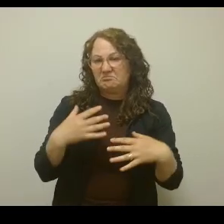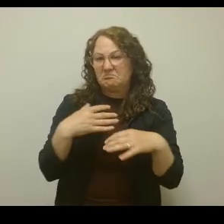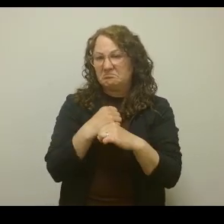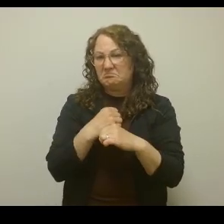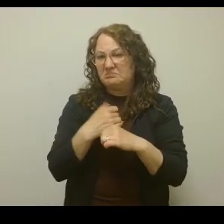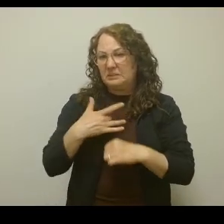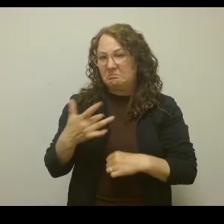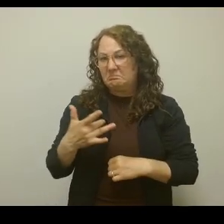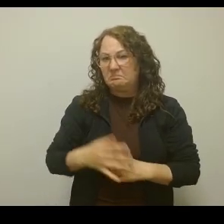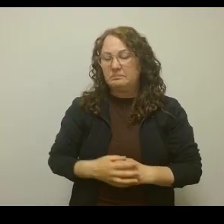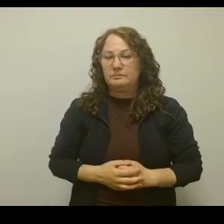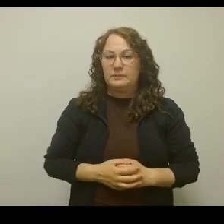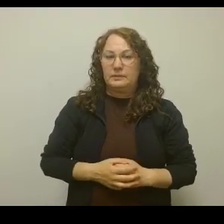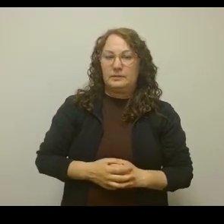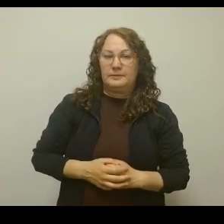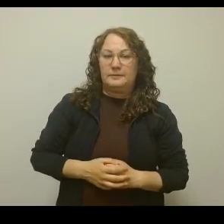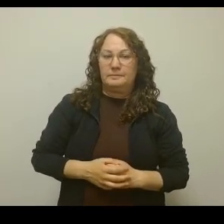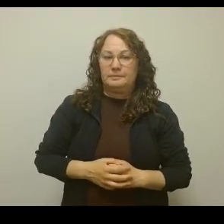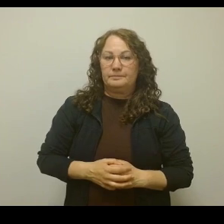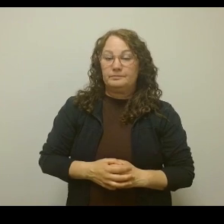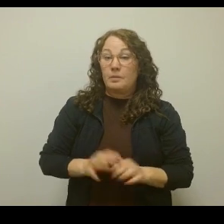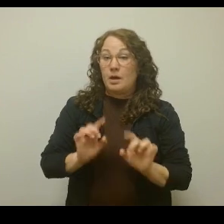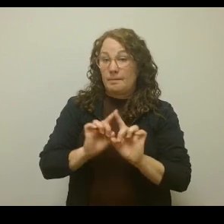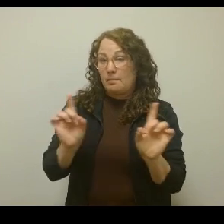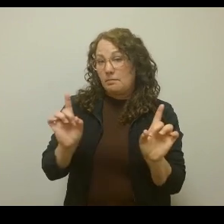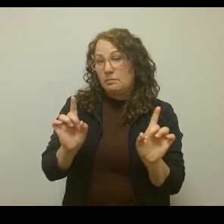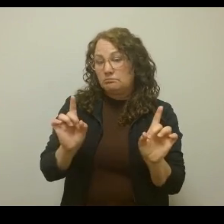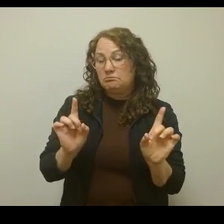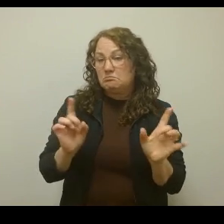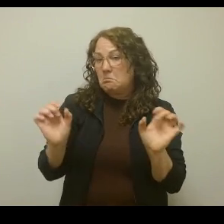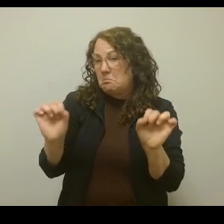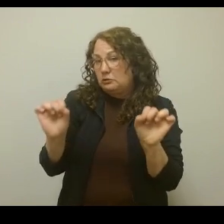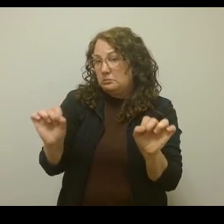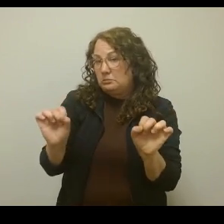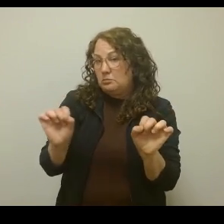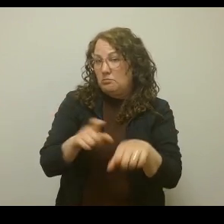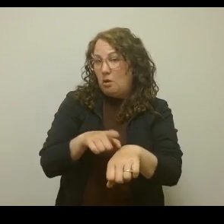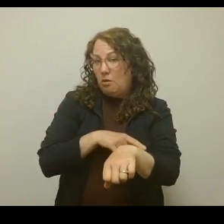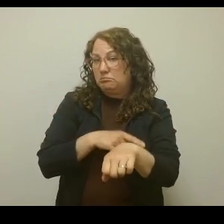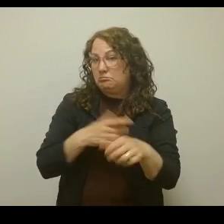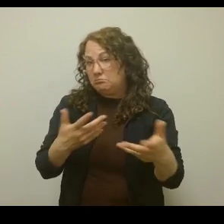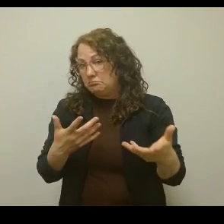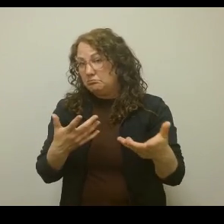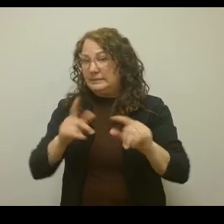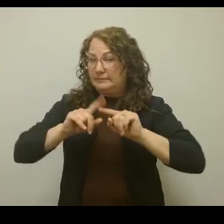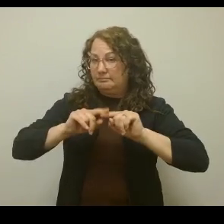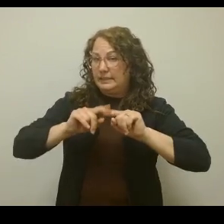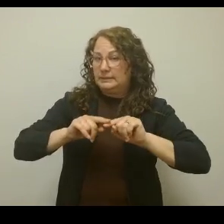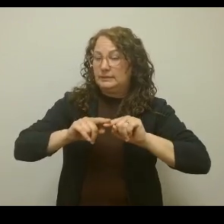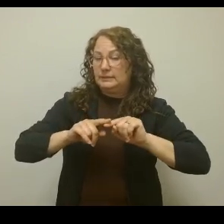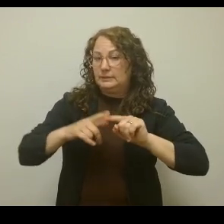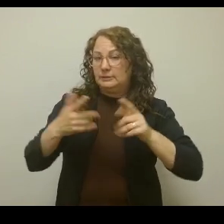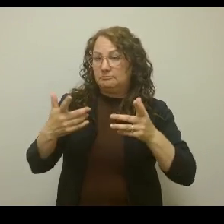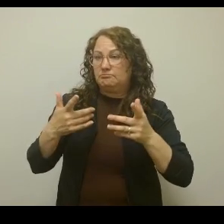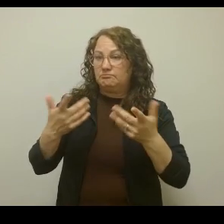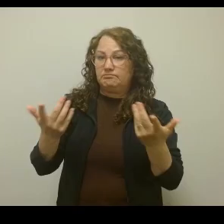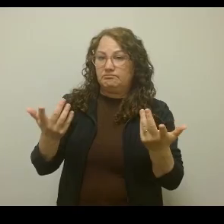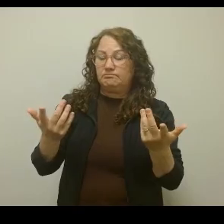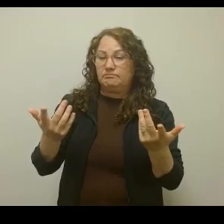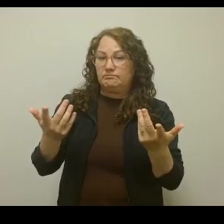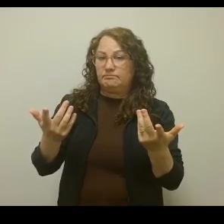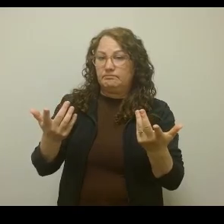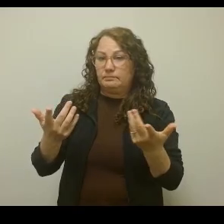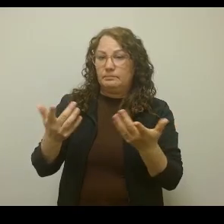are, but of course they may be longer depending on the length of the